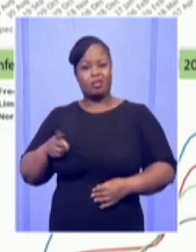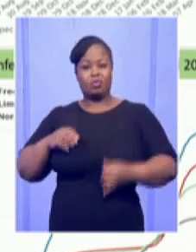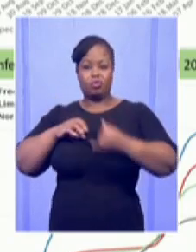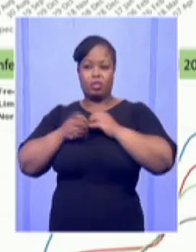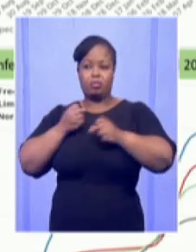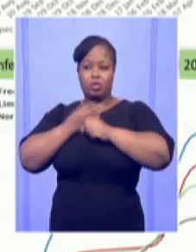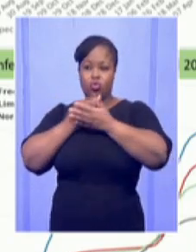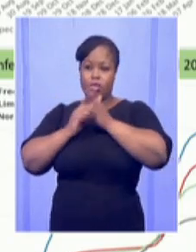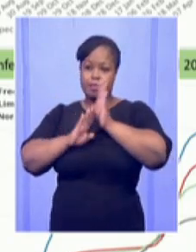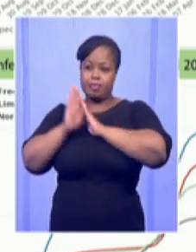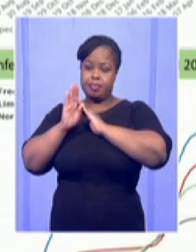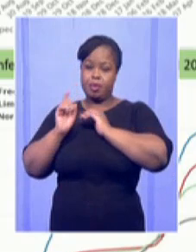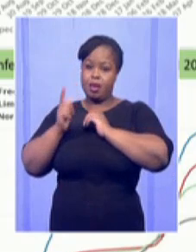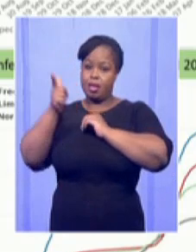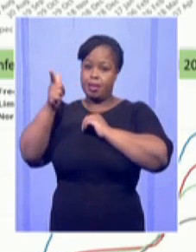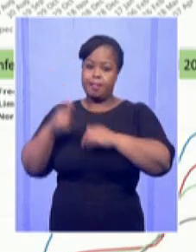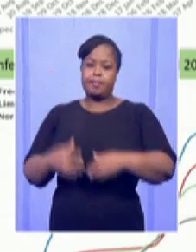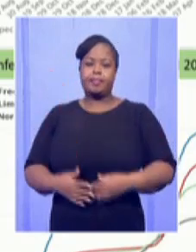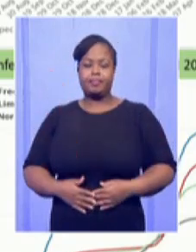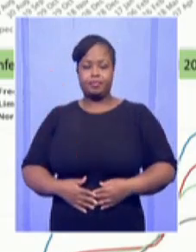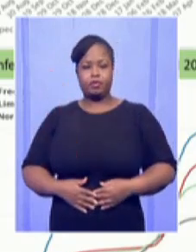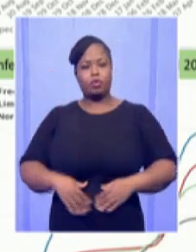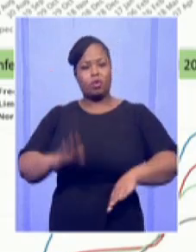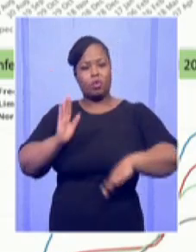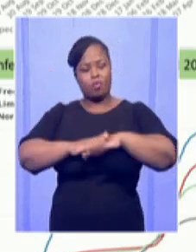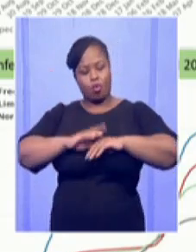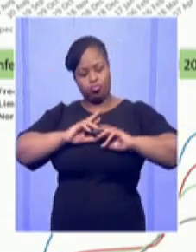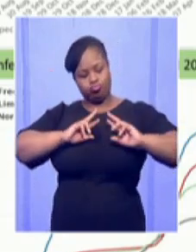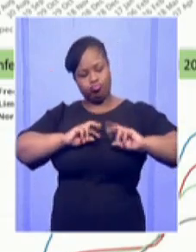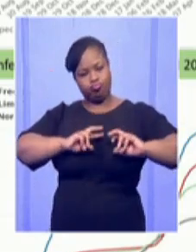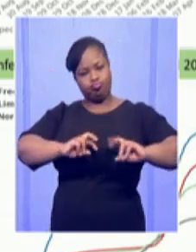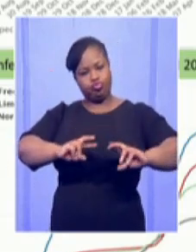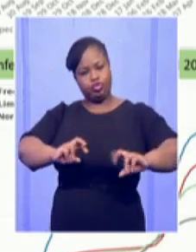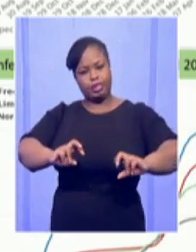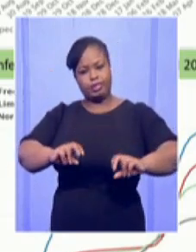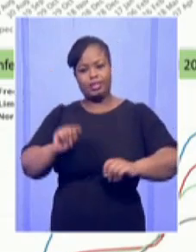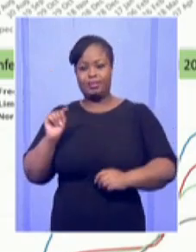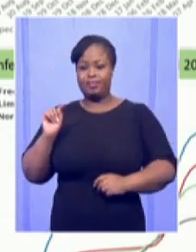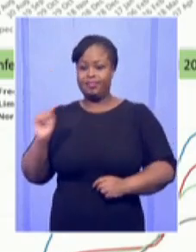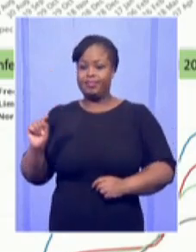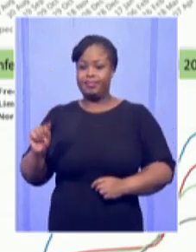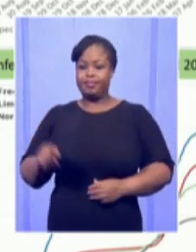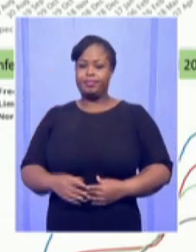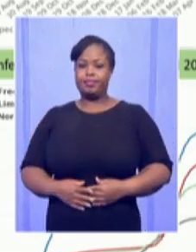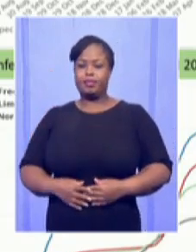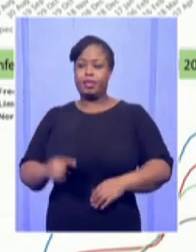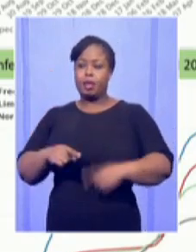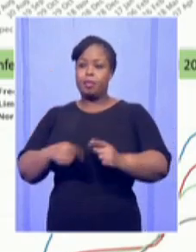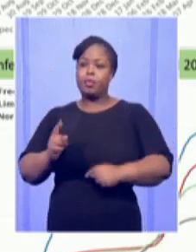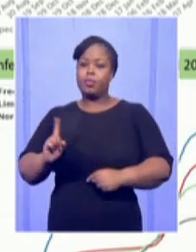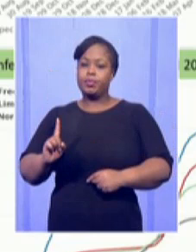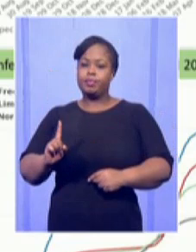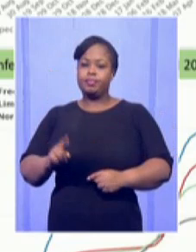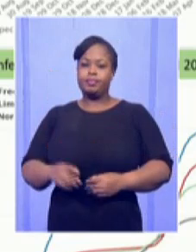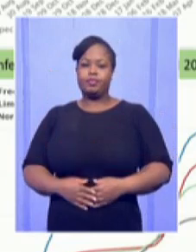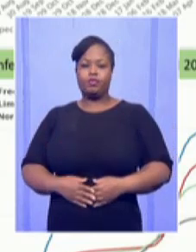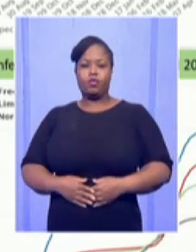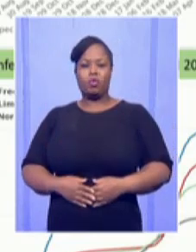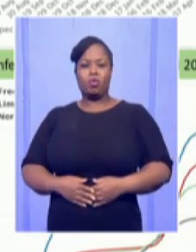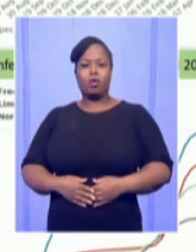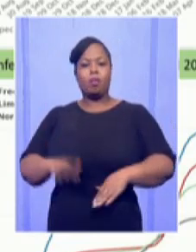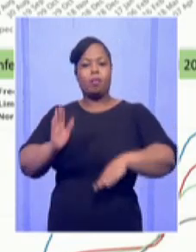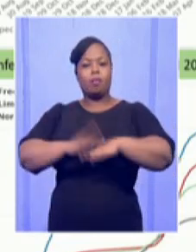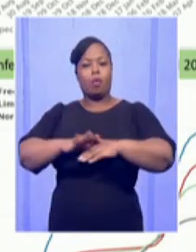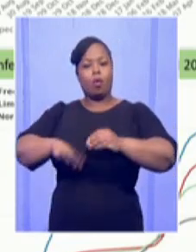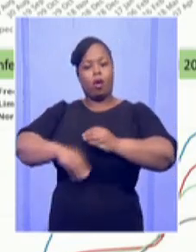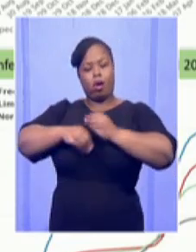forward. So further research actually was recommended in this area around the issue of excess deaths, that we